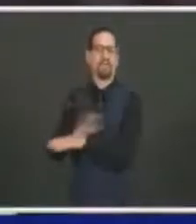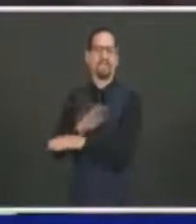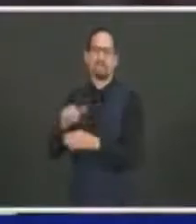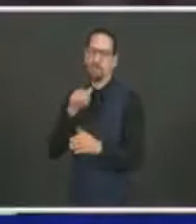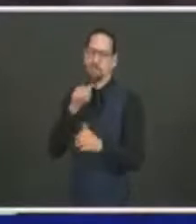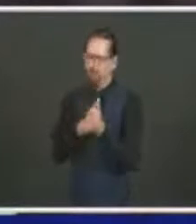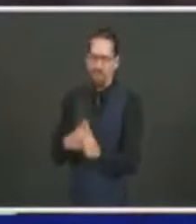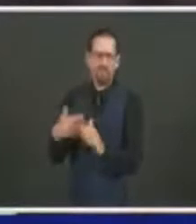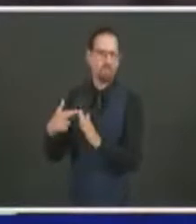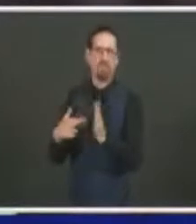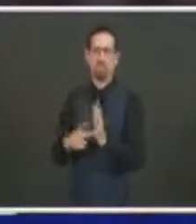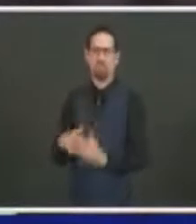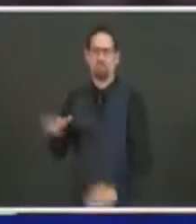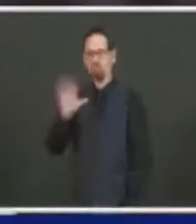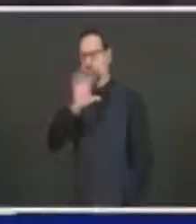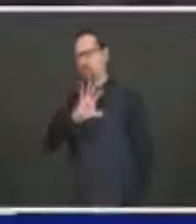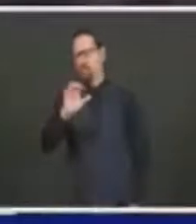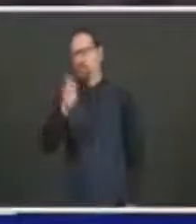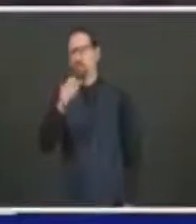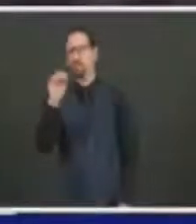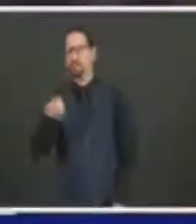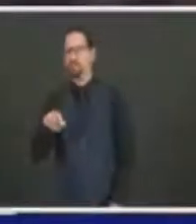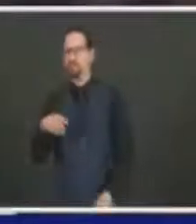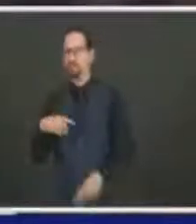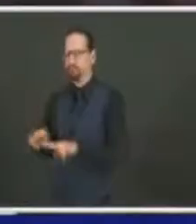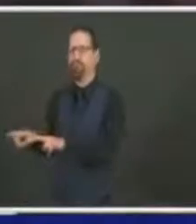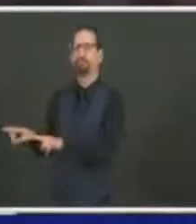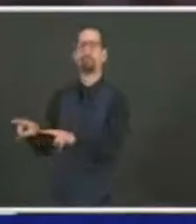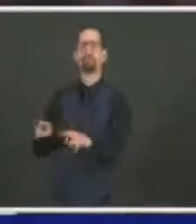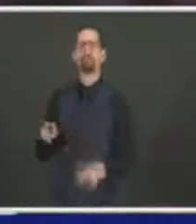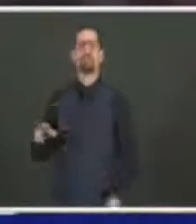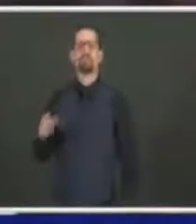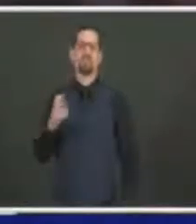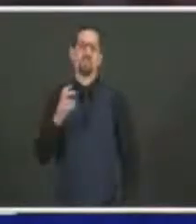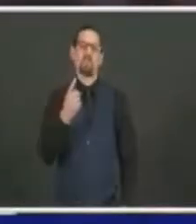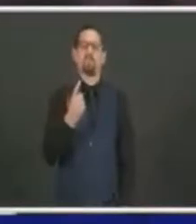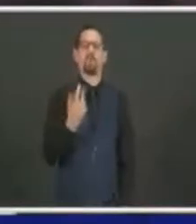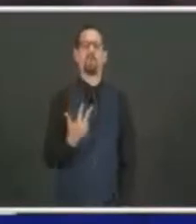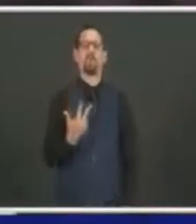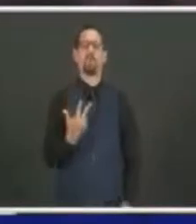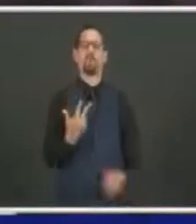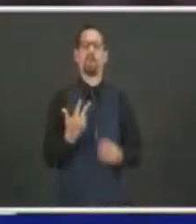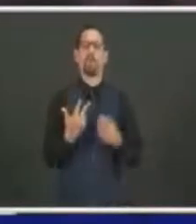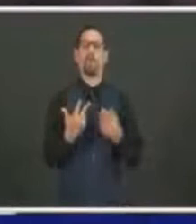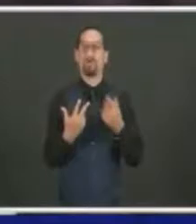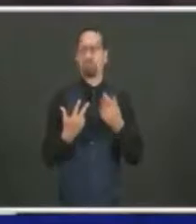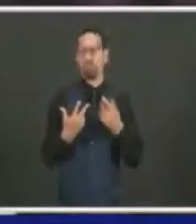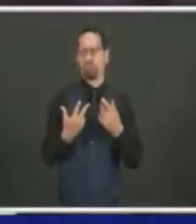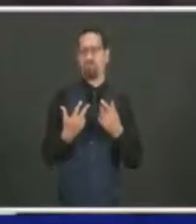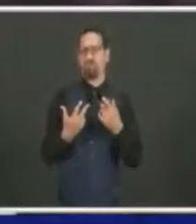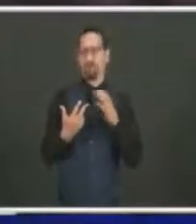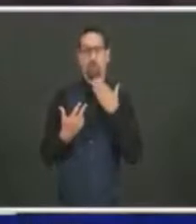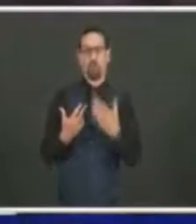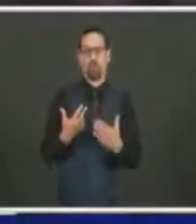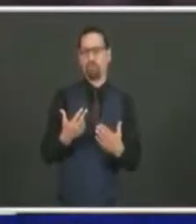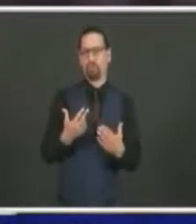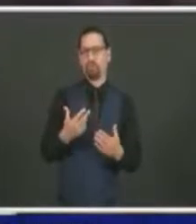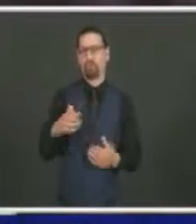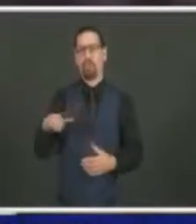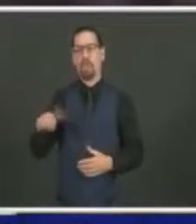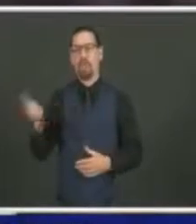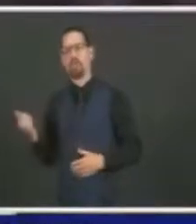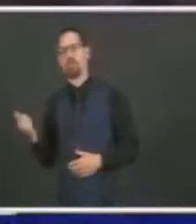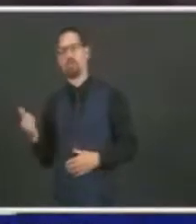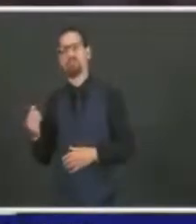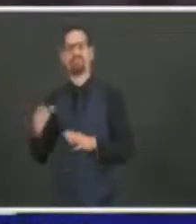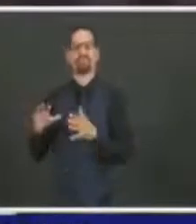on. There's a third or so that are doing really, really well. And then another group in